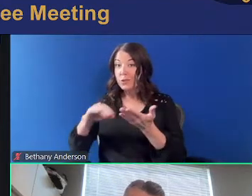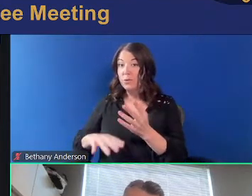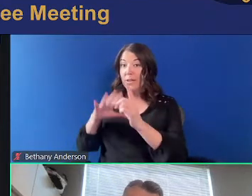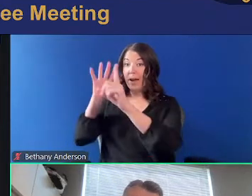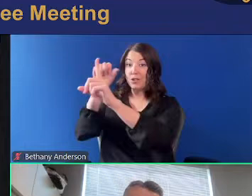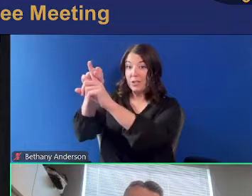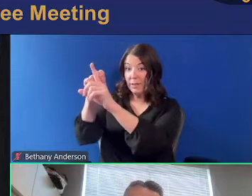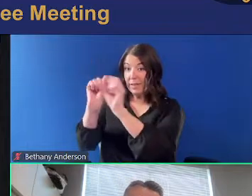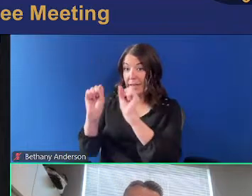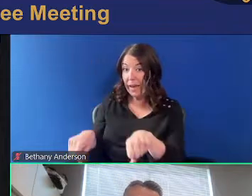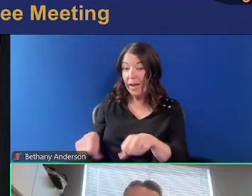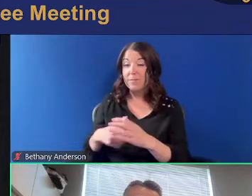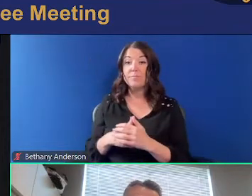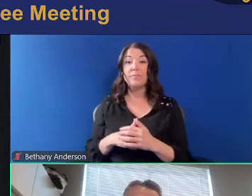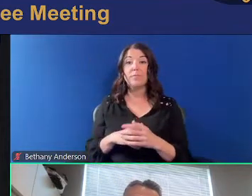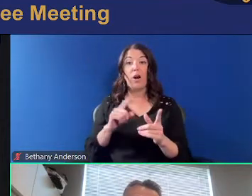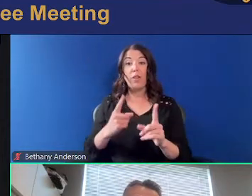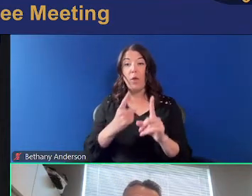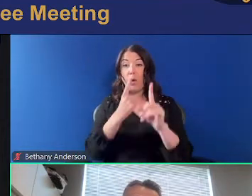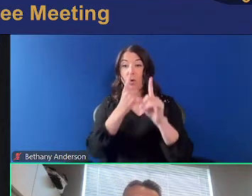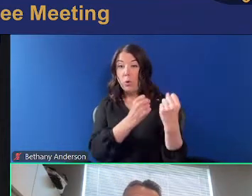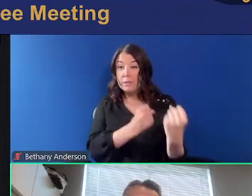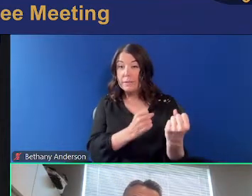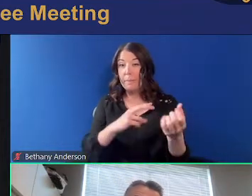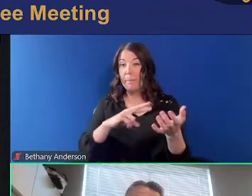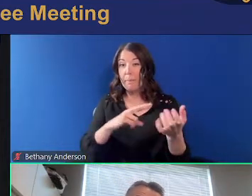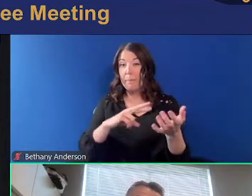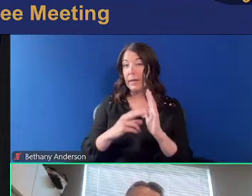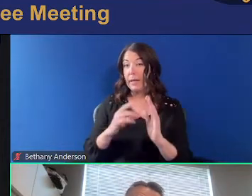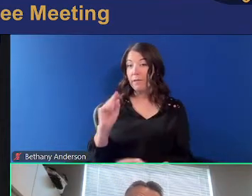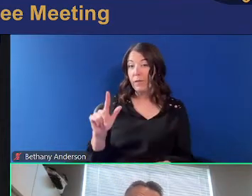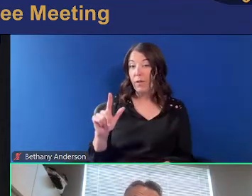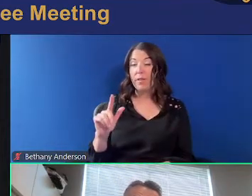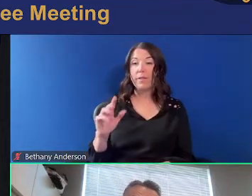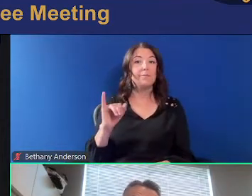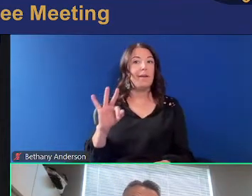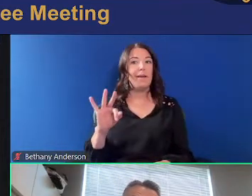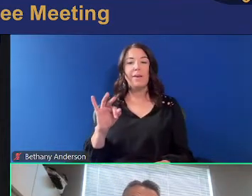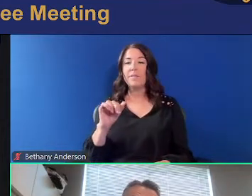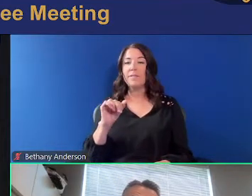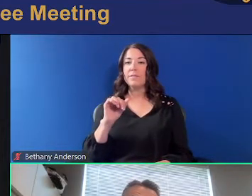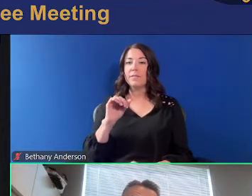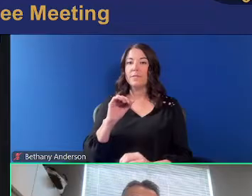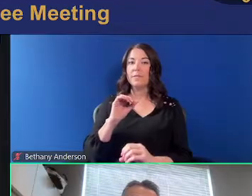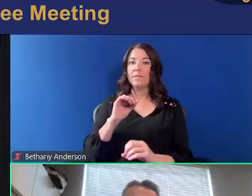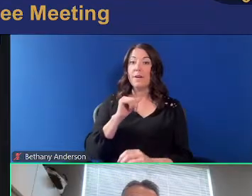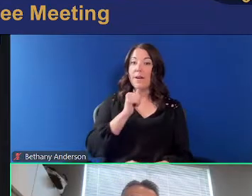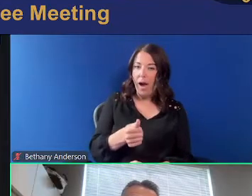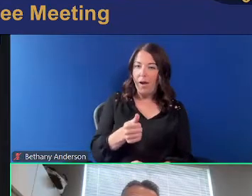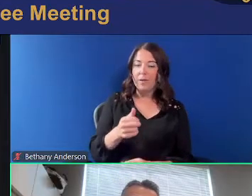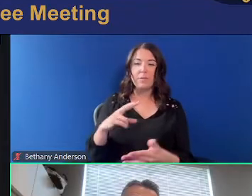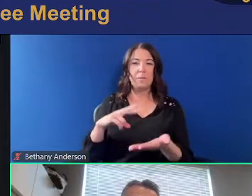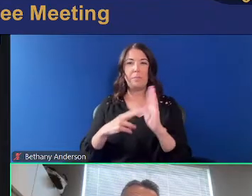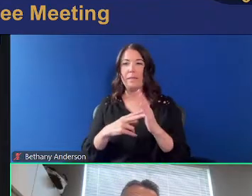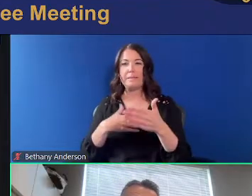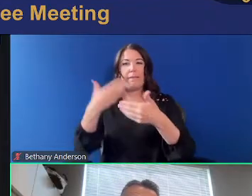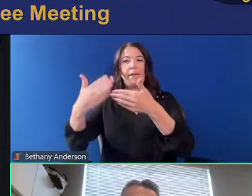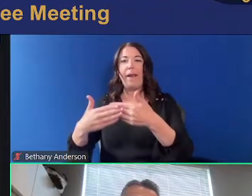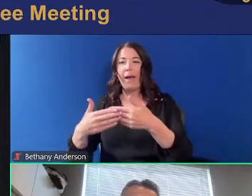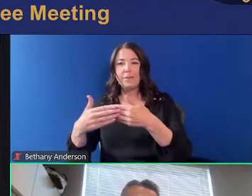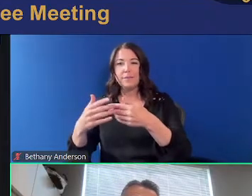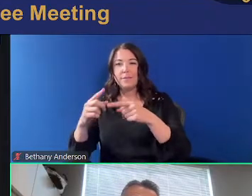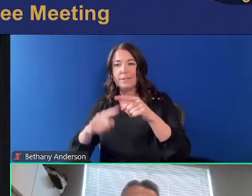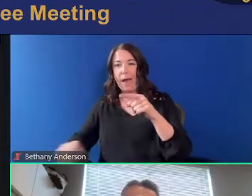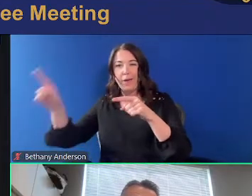meaningful? And if so, or if they're not, then what are we going to do for the next planning cycle to make sure